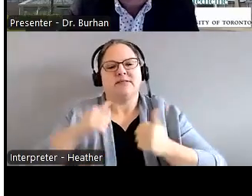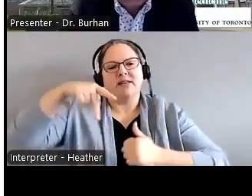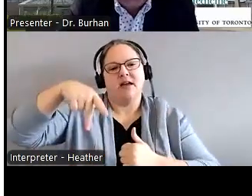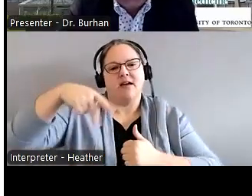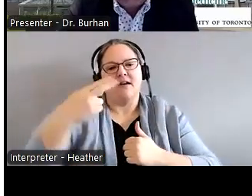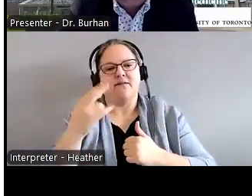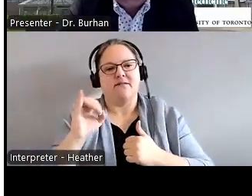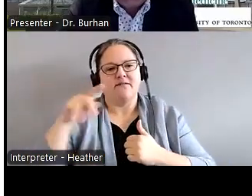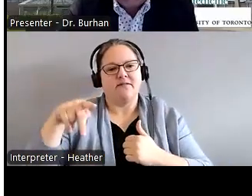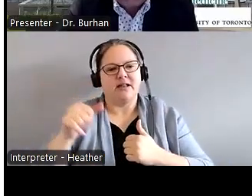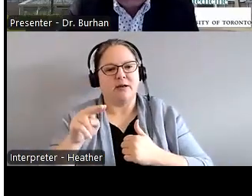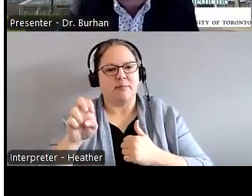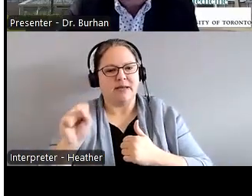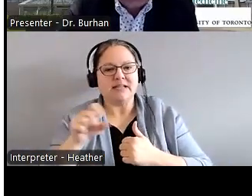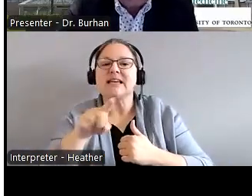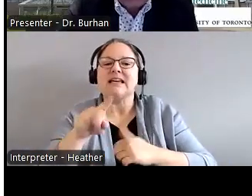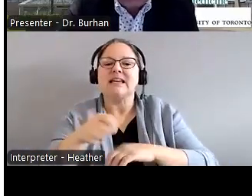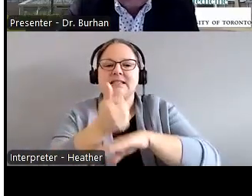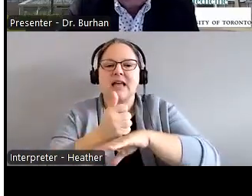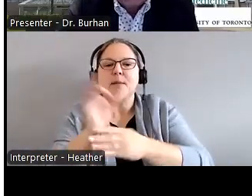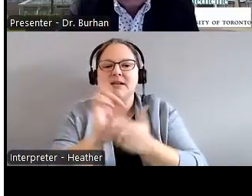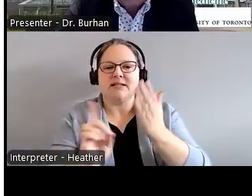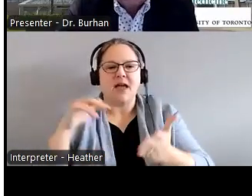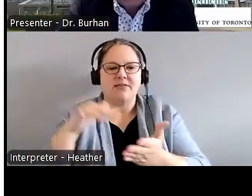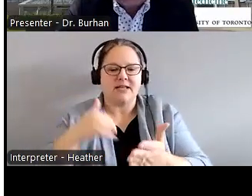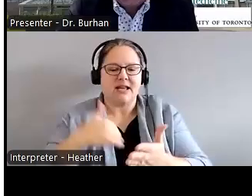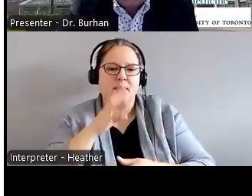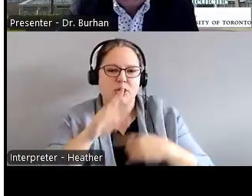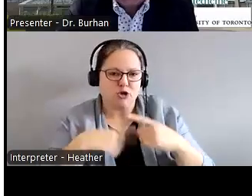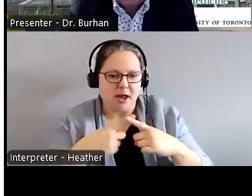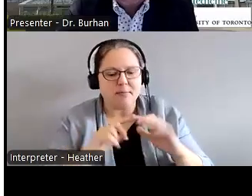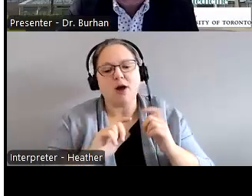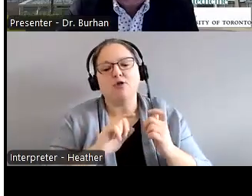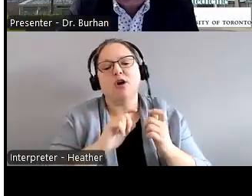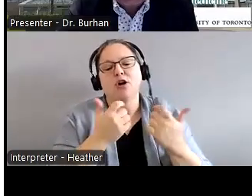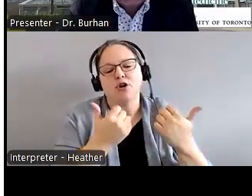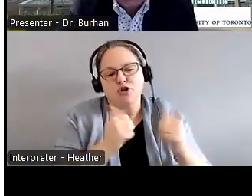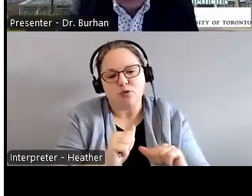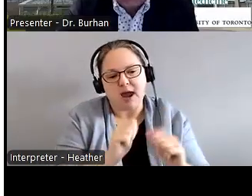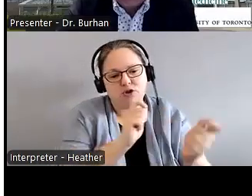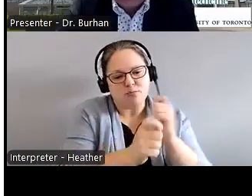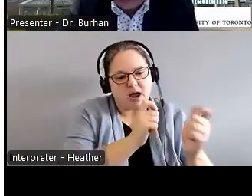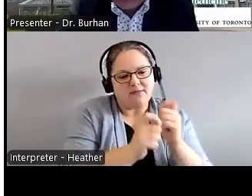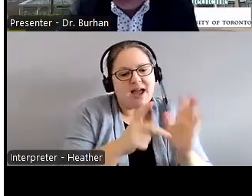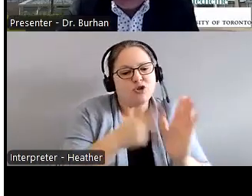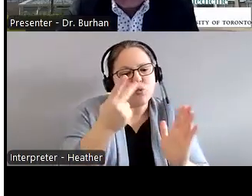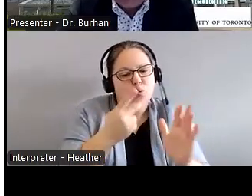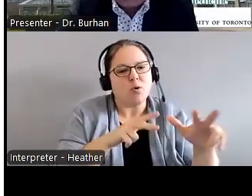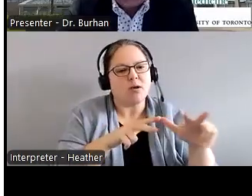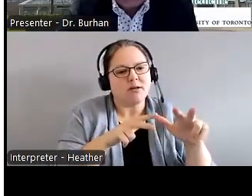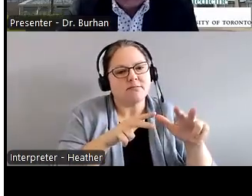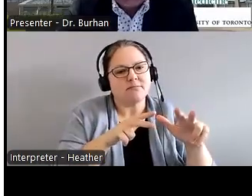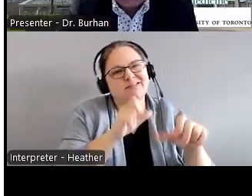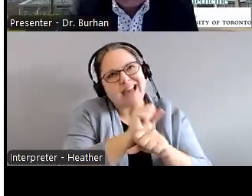designed the study that I'm going to mention now, which is trying to modify dual task with brain stimulation. We did look at the pilot data